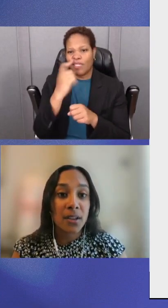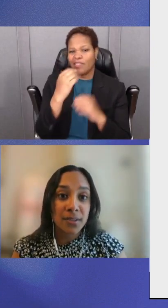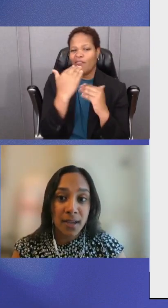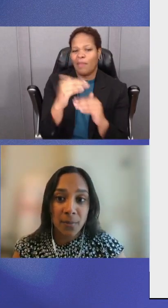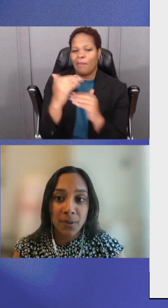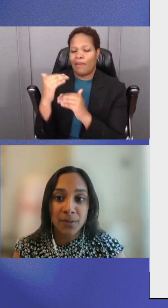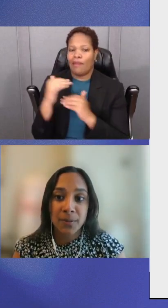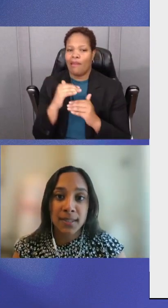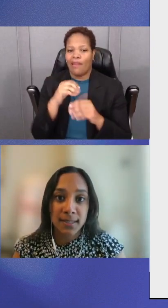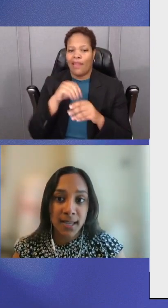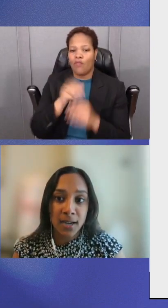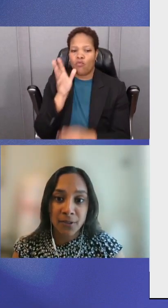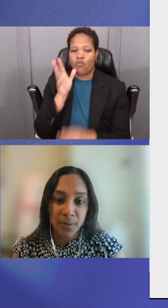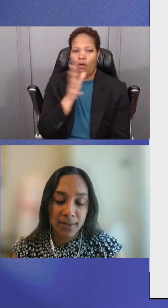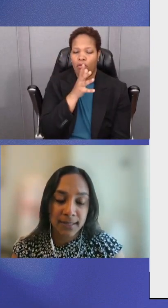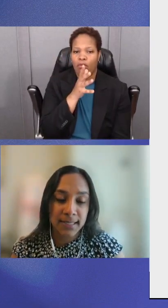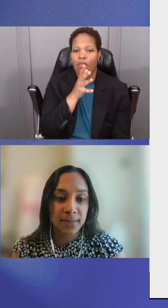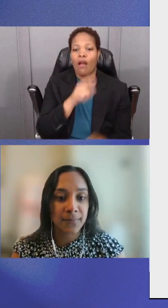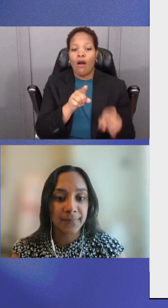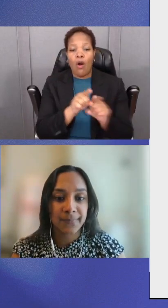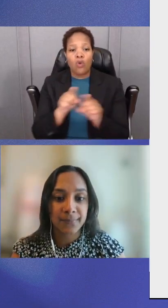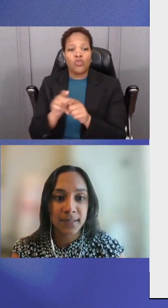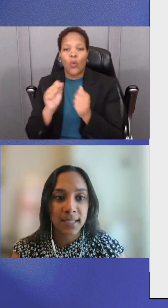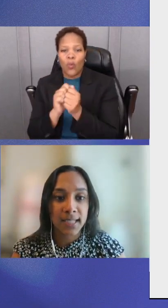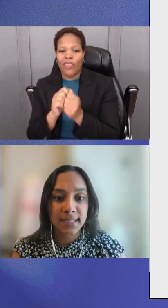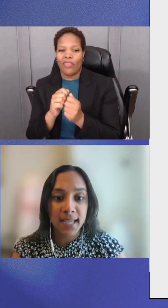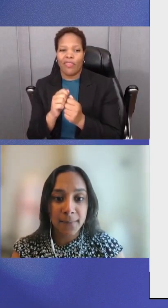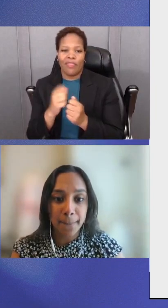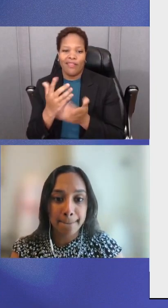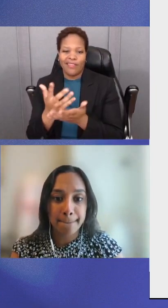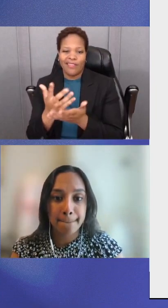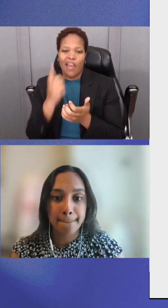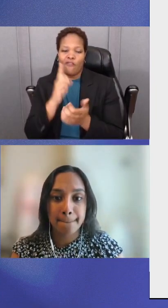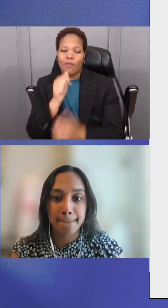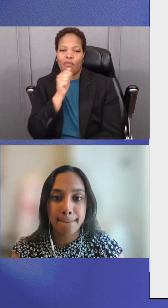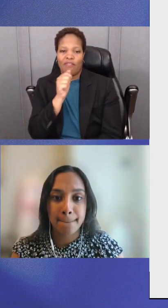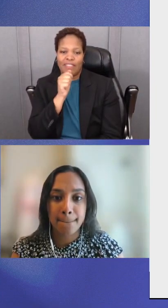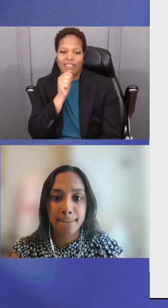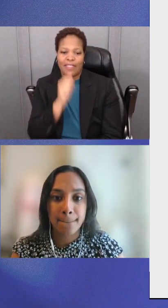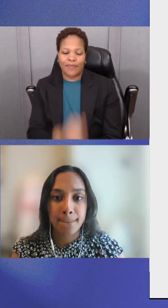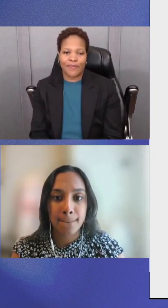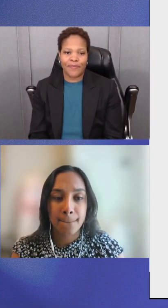was also coupled with a desire for privacy. Next slide.